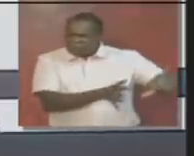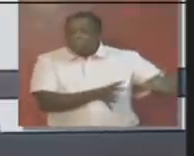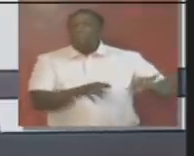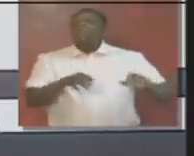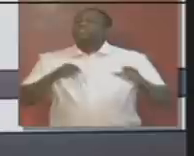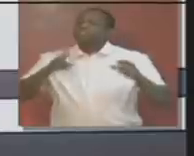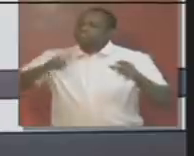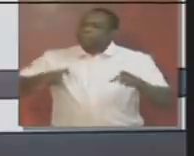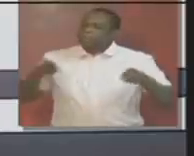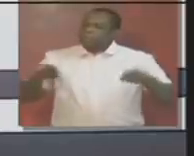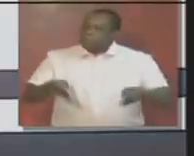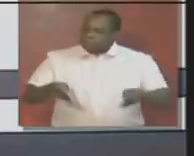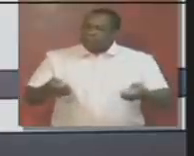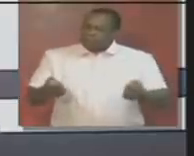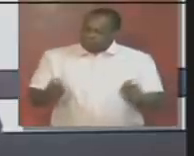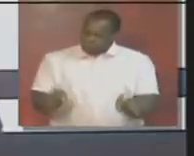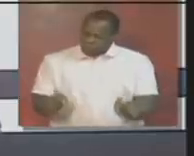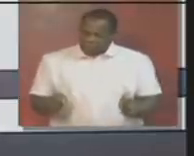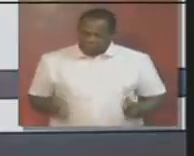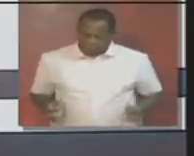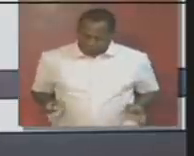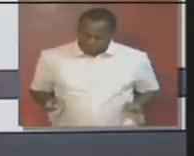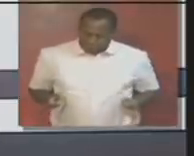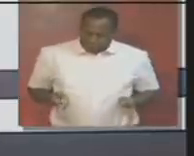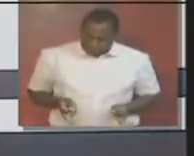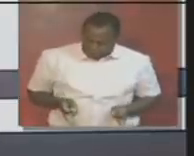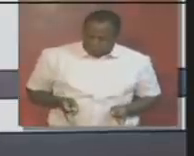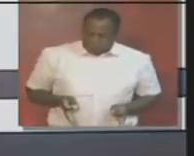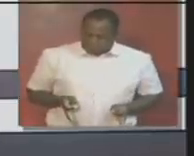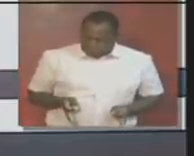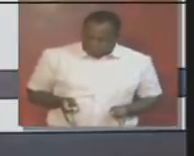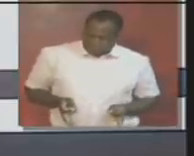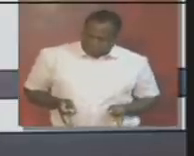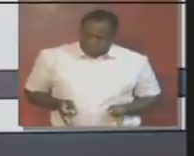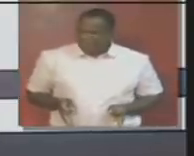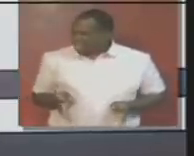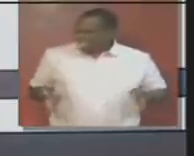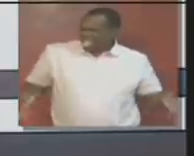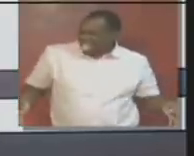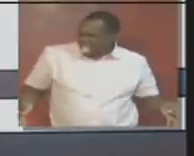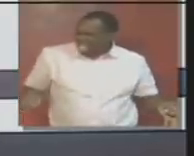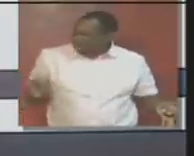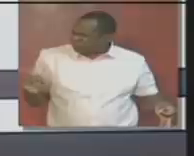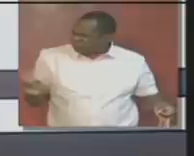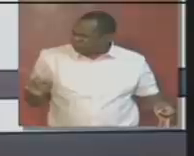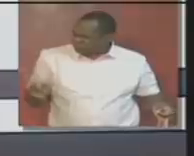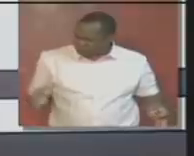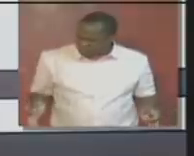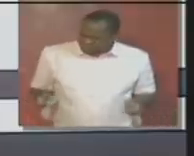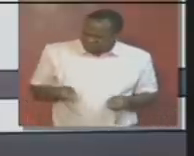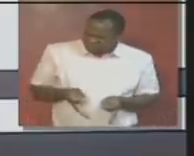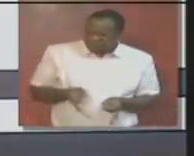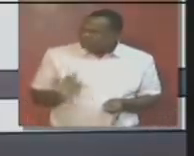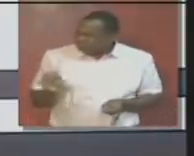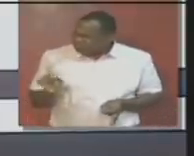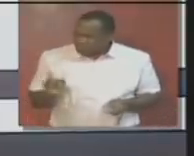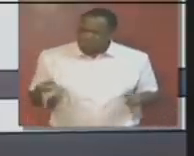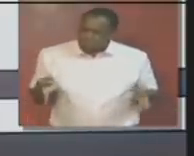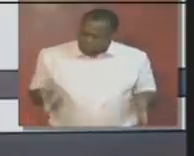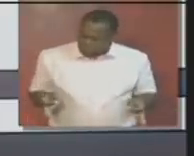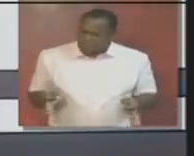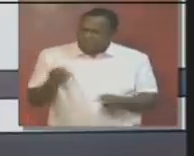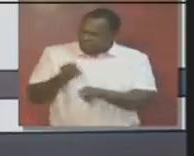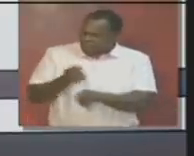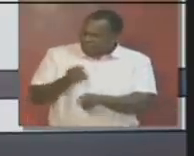becoming diabetic and hypertensive, getting kidney diseases, heart attacks and strokes, etc. if you are obese. It should be a way of life for us